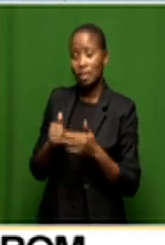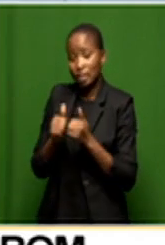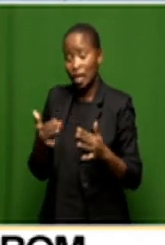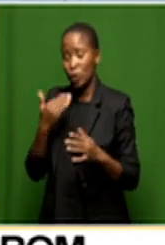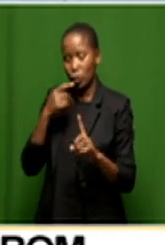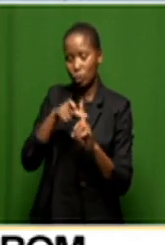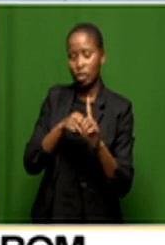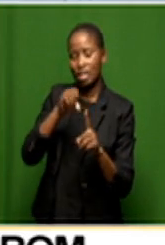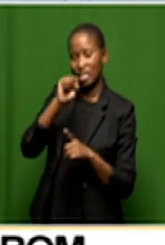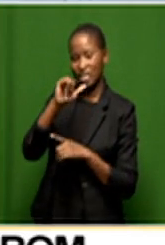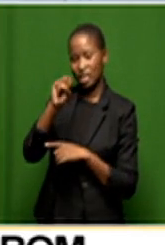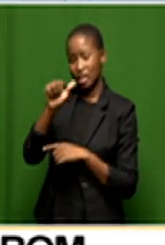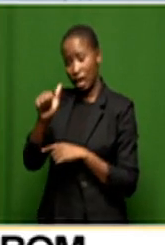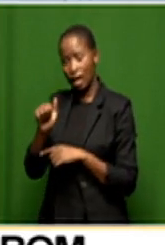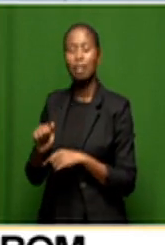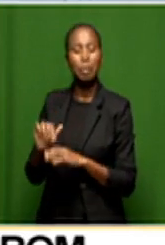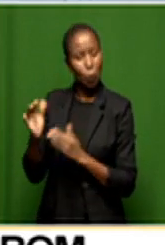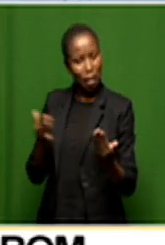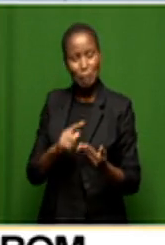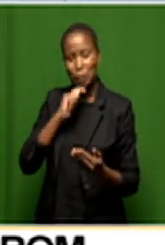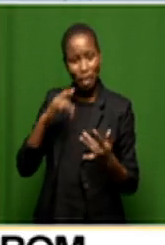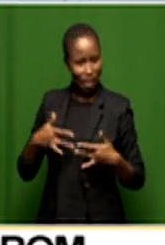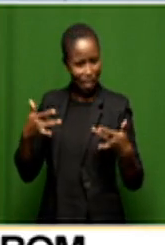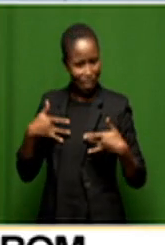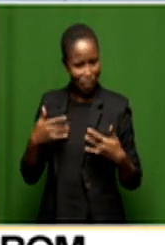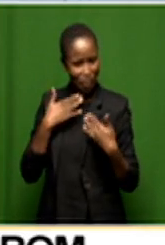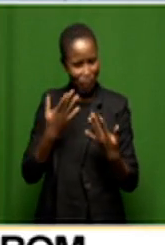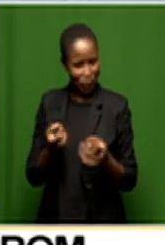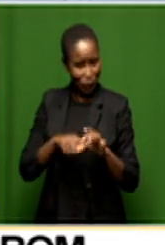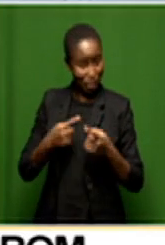Sisa, welcome to Morning Live and thanks for being with us.